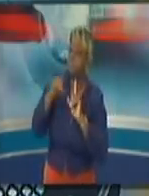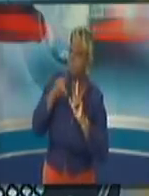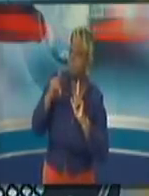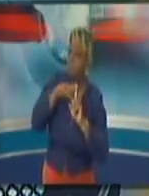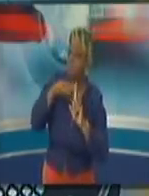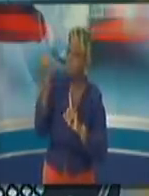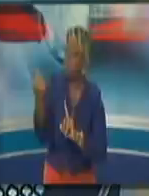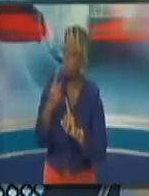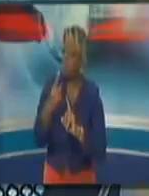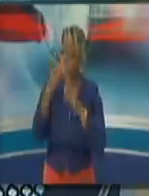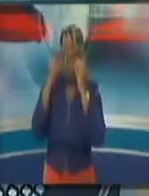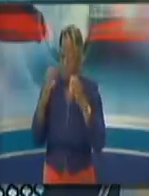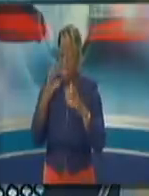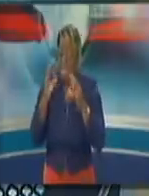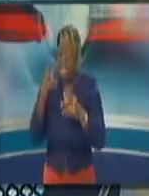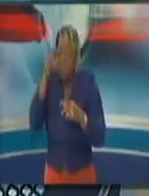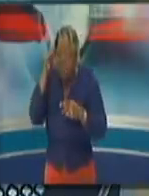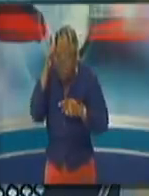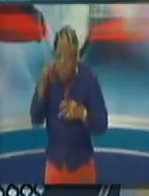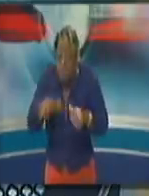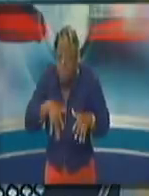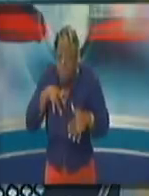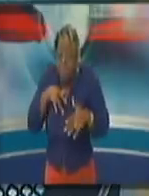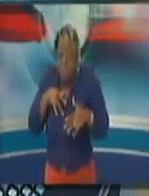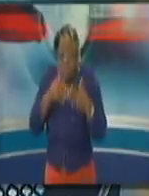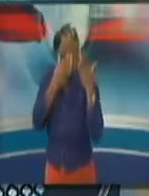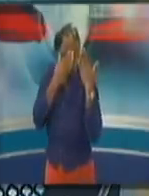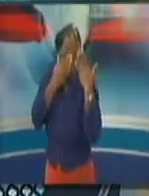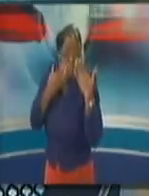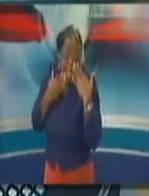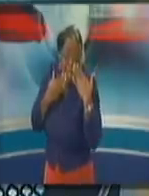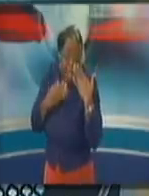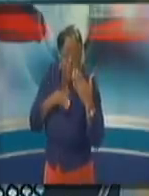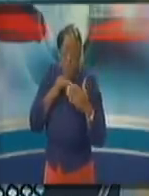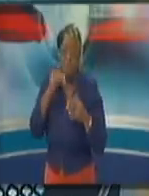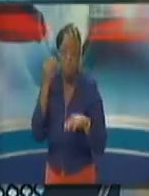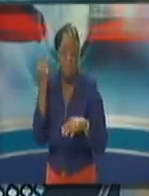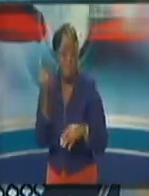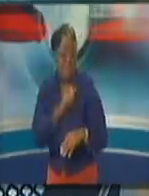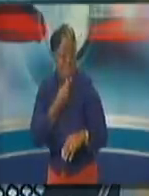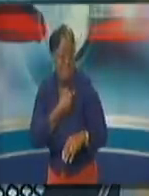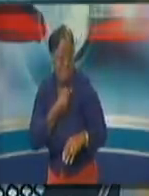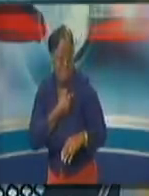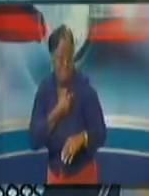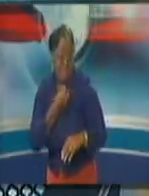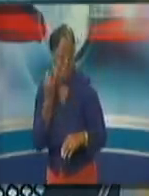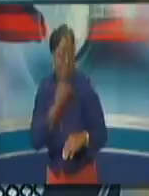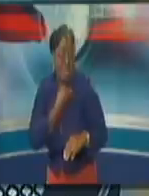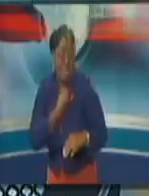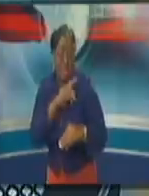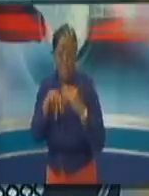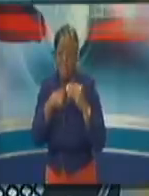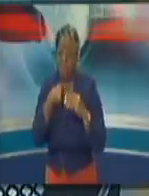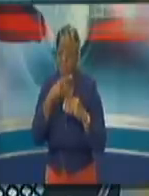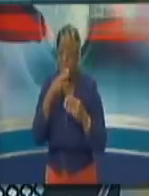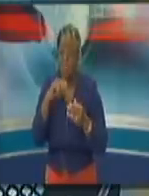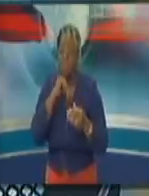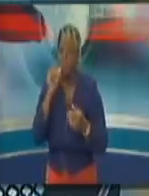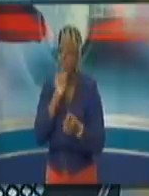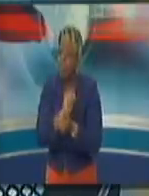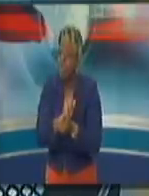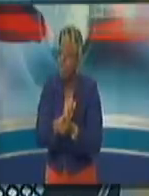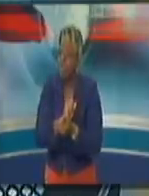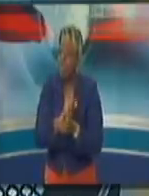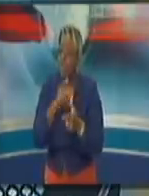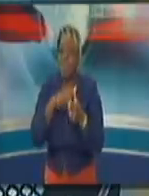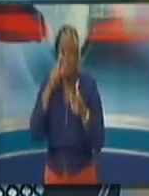yourself are feeling down or feeling sad or feeling unduly guilty about the fact that you're not working, again, you